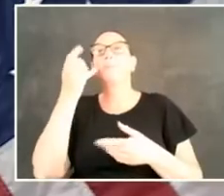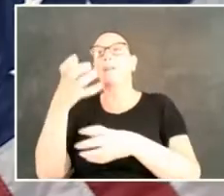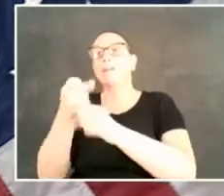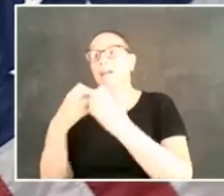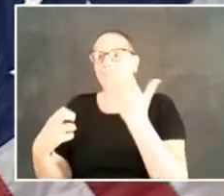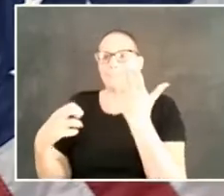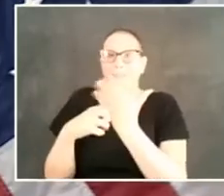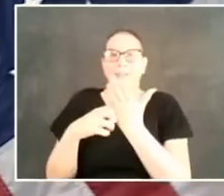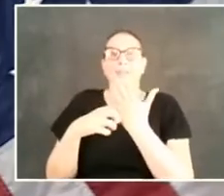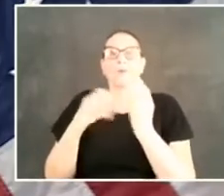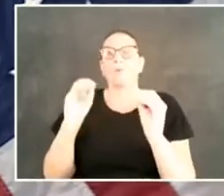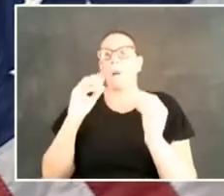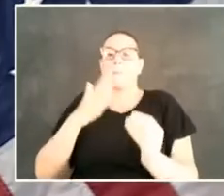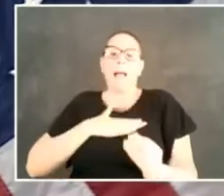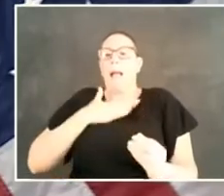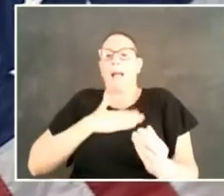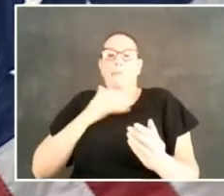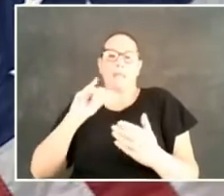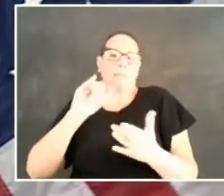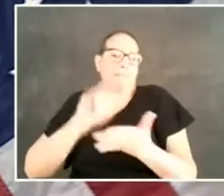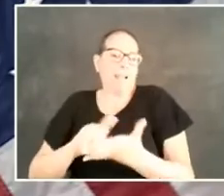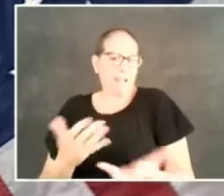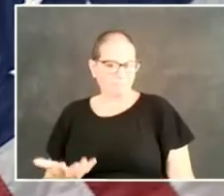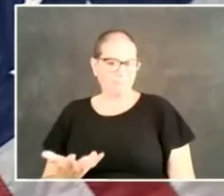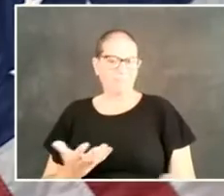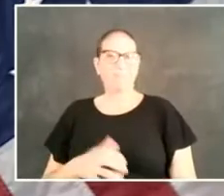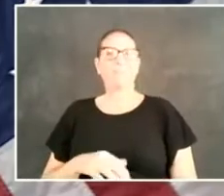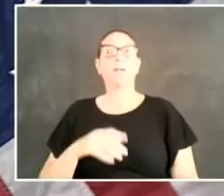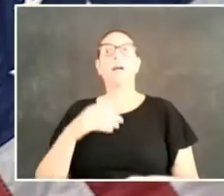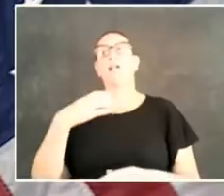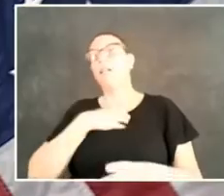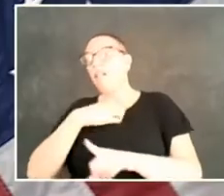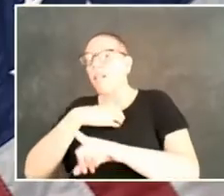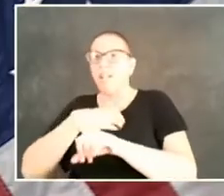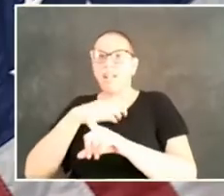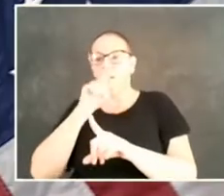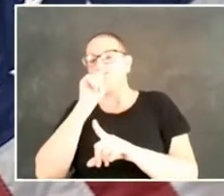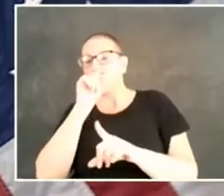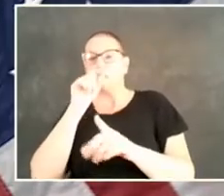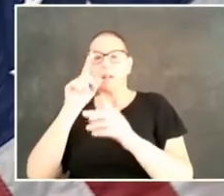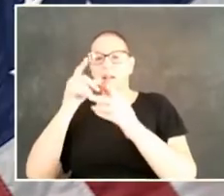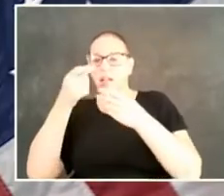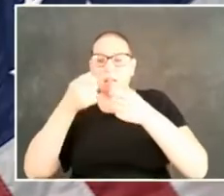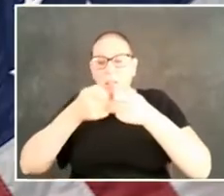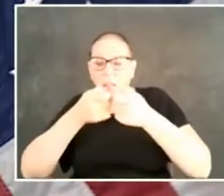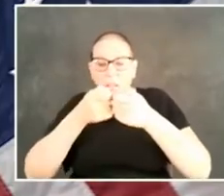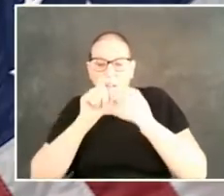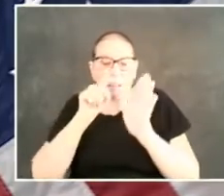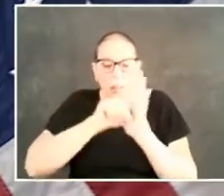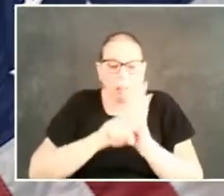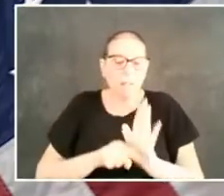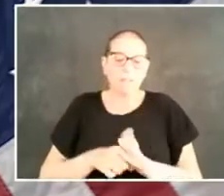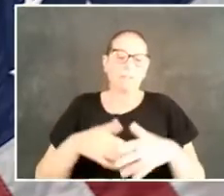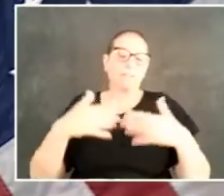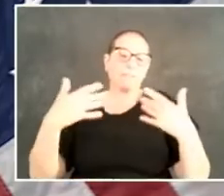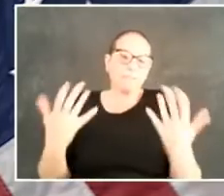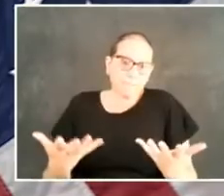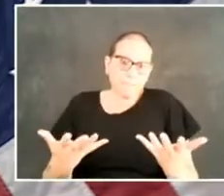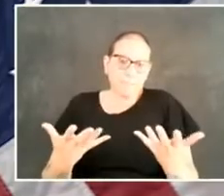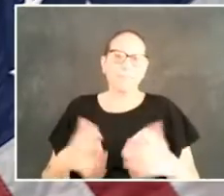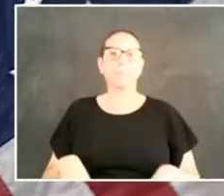difficult circumstances that we are in, and we certainly are, the officers are doing the best they can in trying